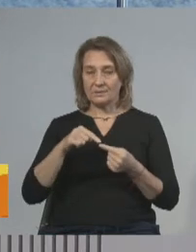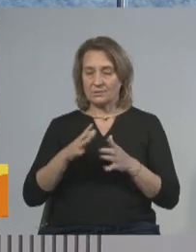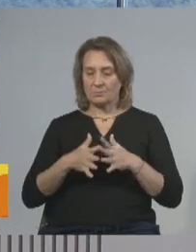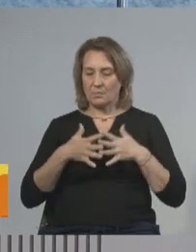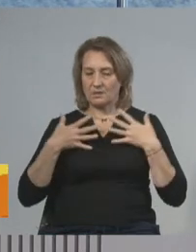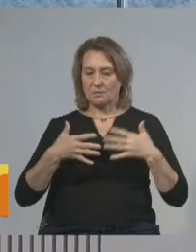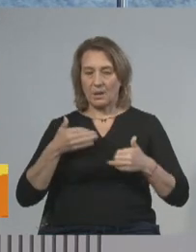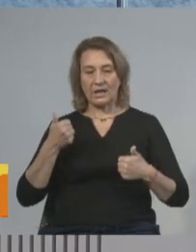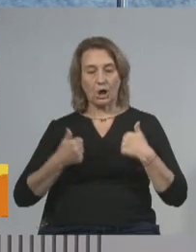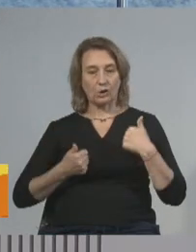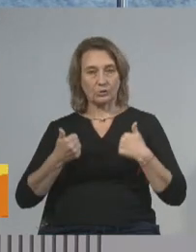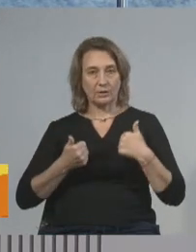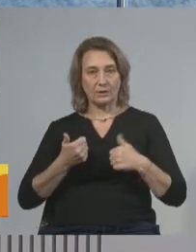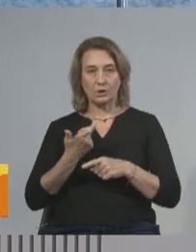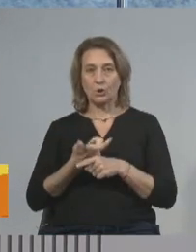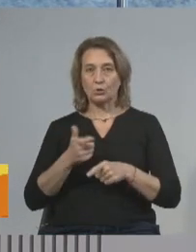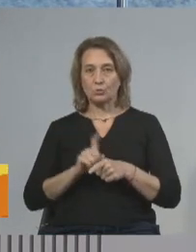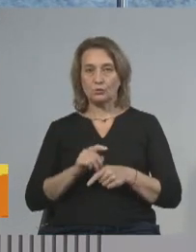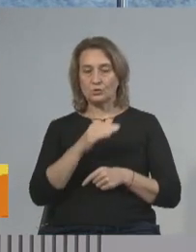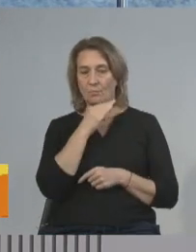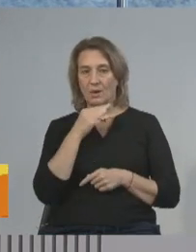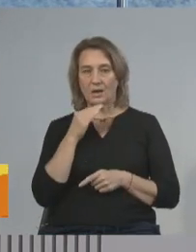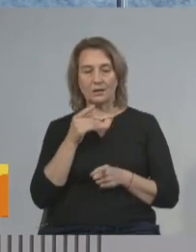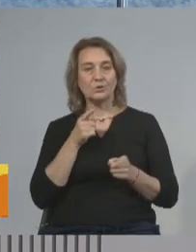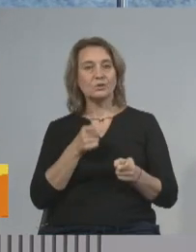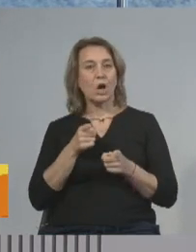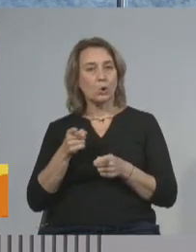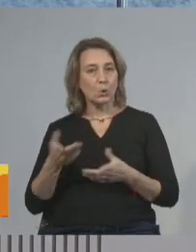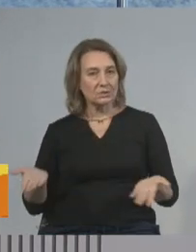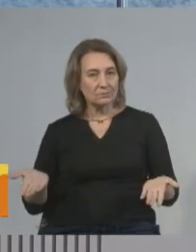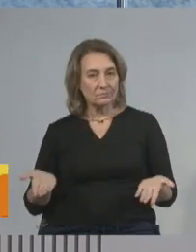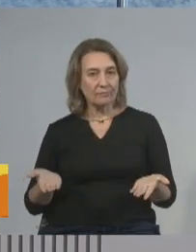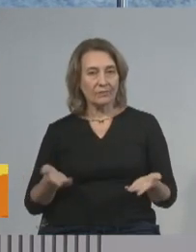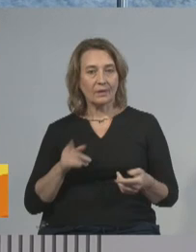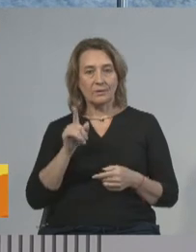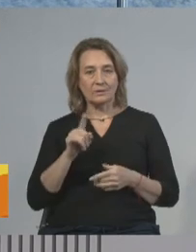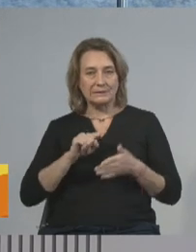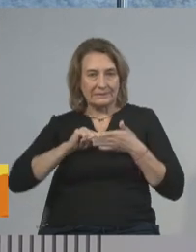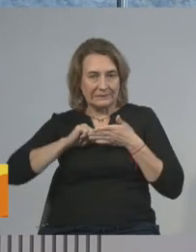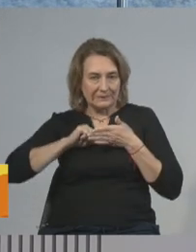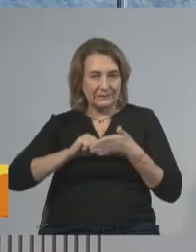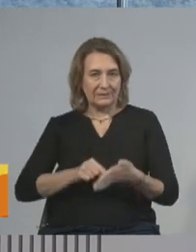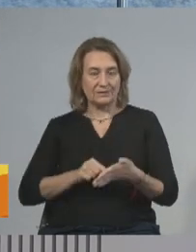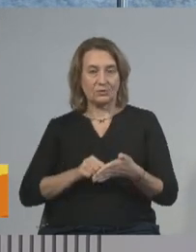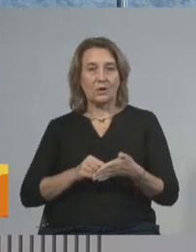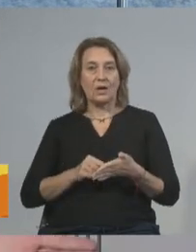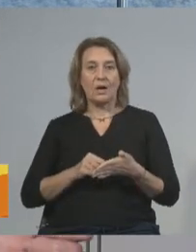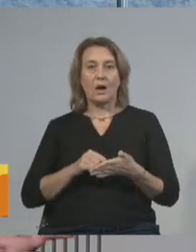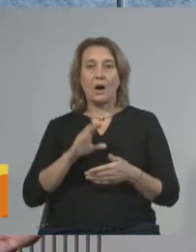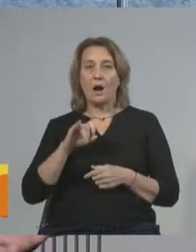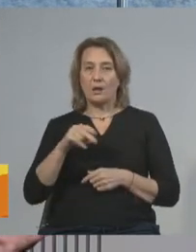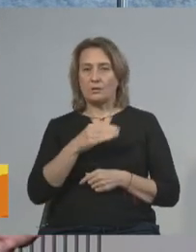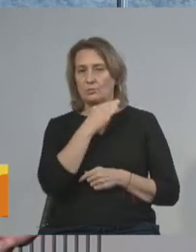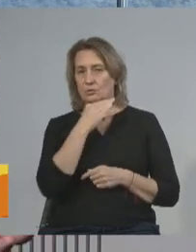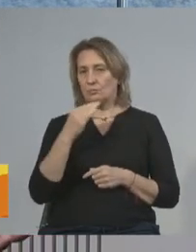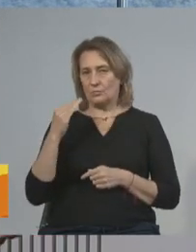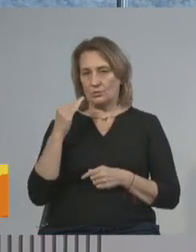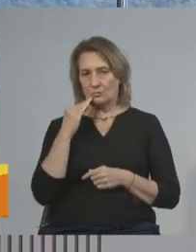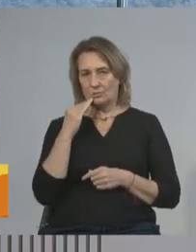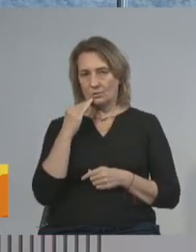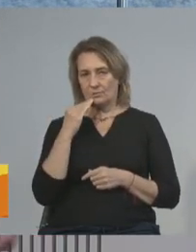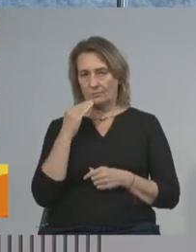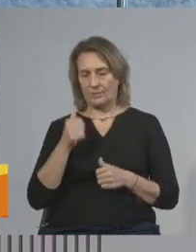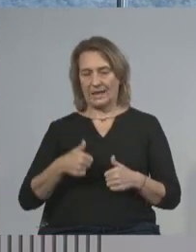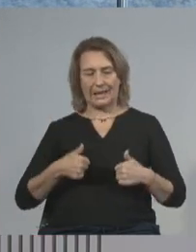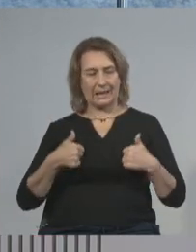because business is very competitive in many threats many much pressure but